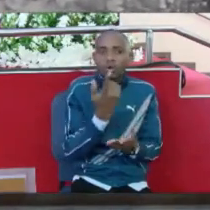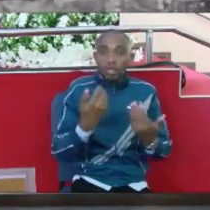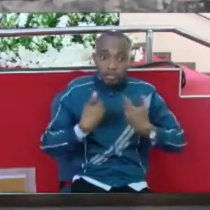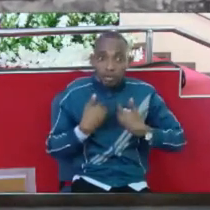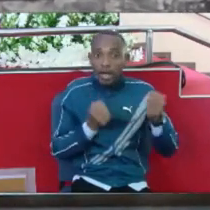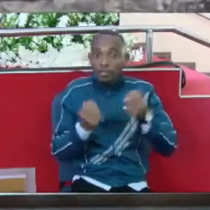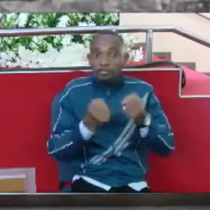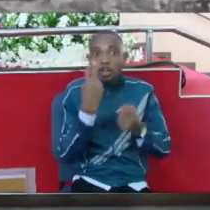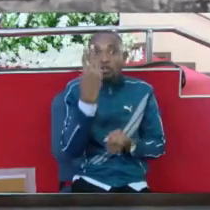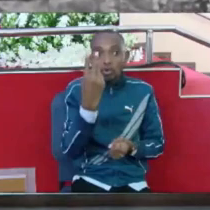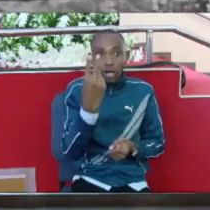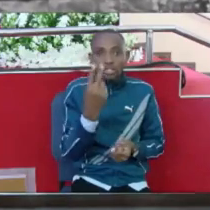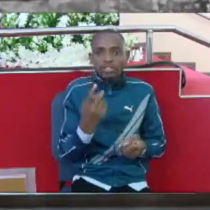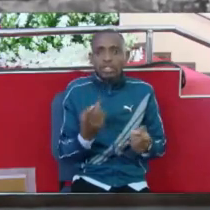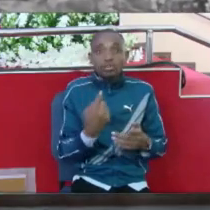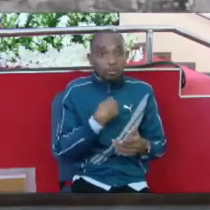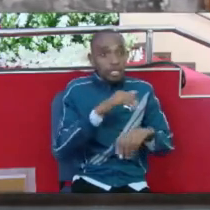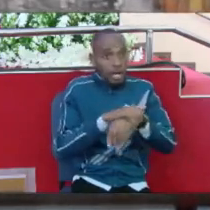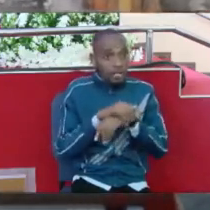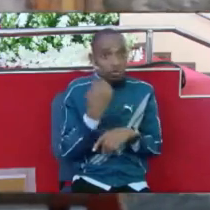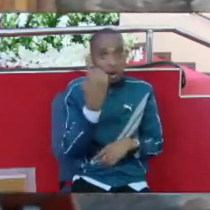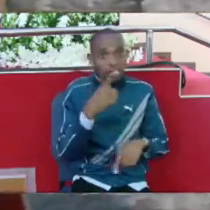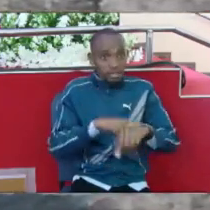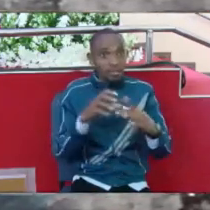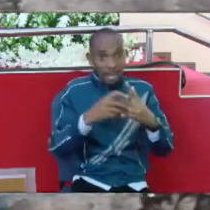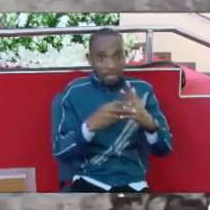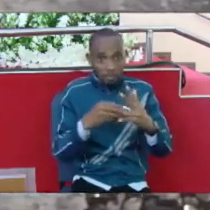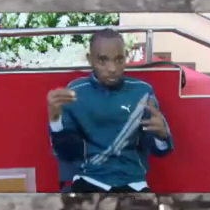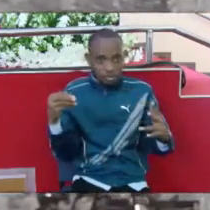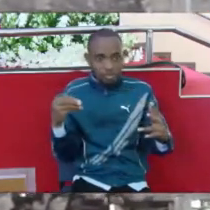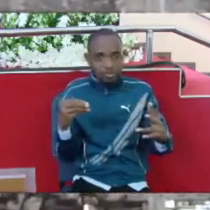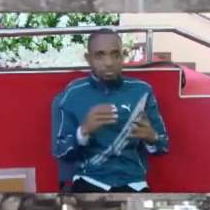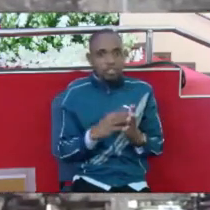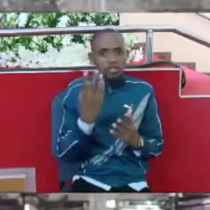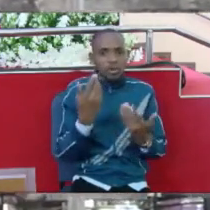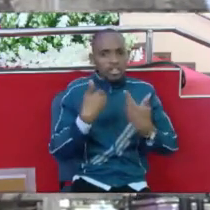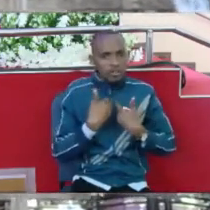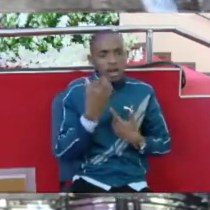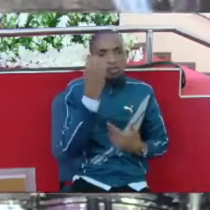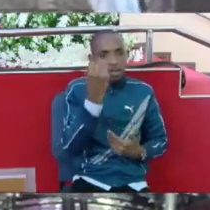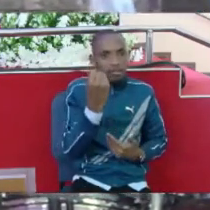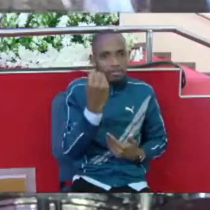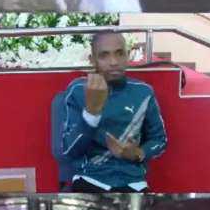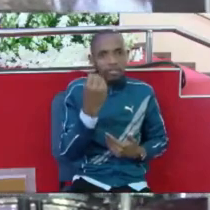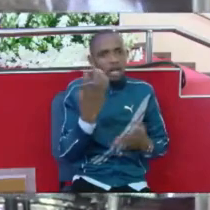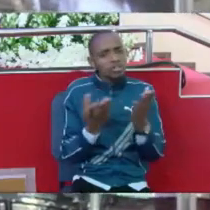one? The lawyer said, yes. So if he has five cows, I will get 2.5.